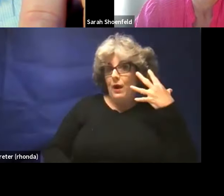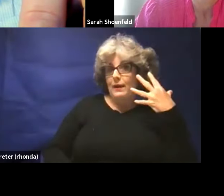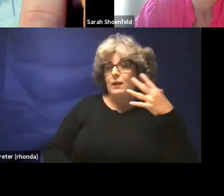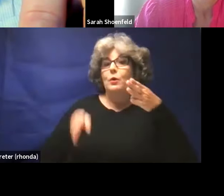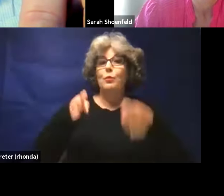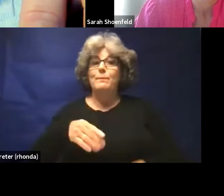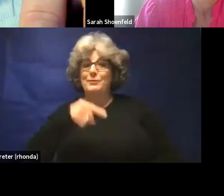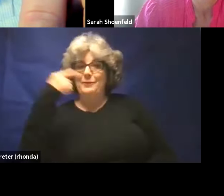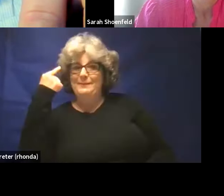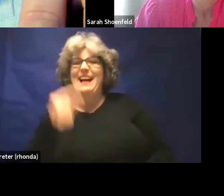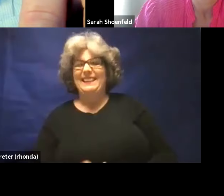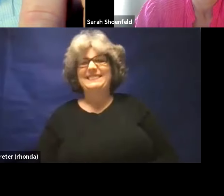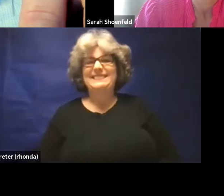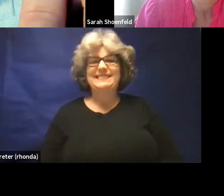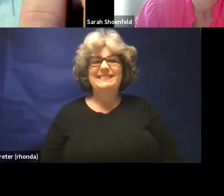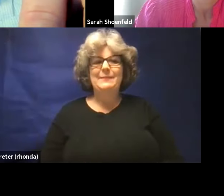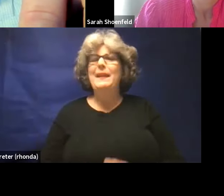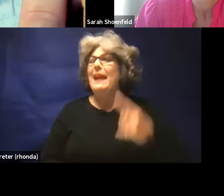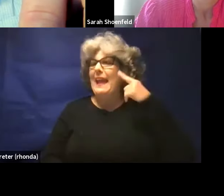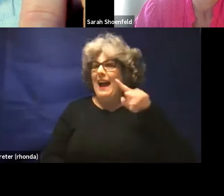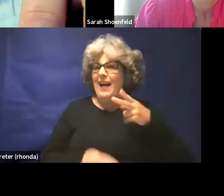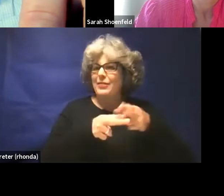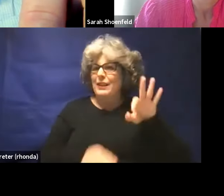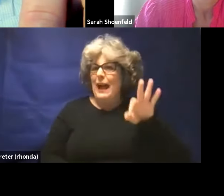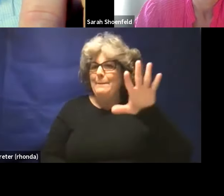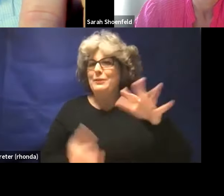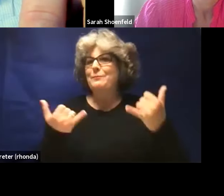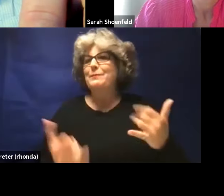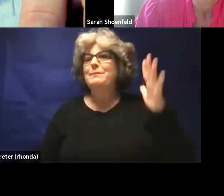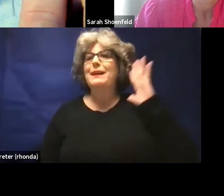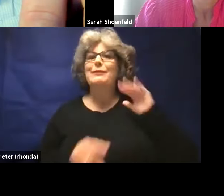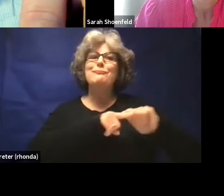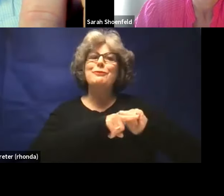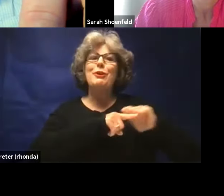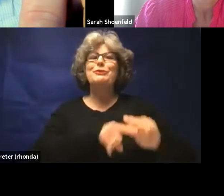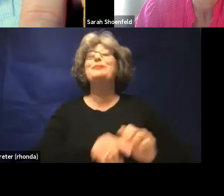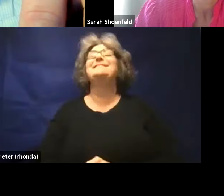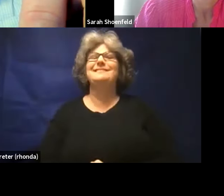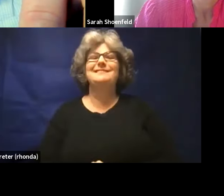We talked about it in our rehearsal. Yeah, I thought I'd mentioned it. Not today, it was in our rehearsal.